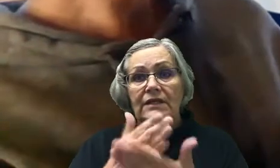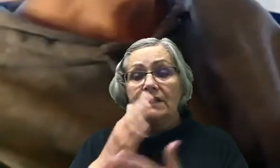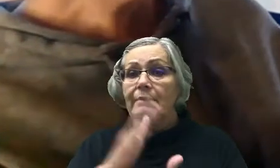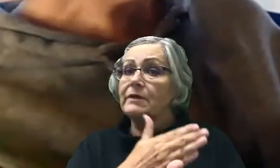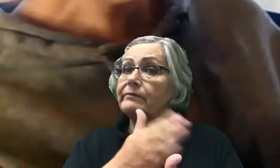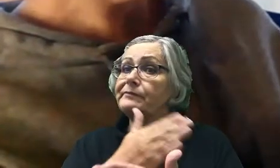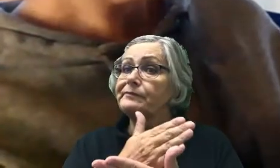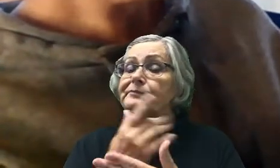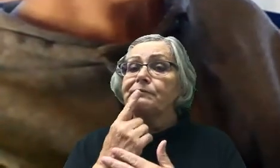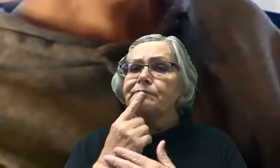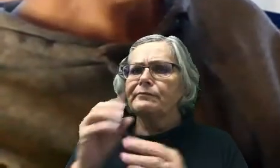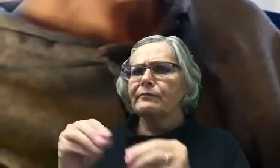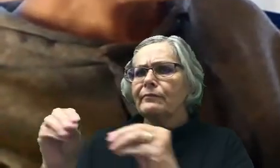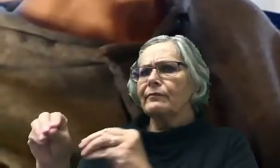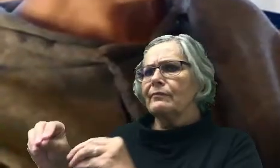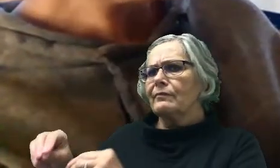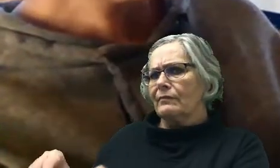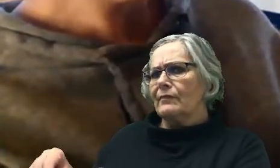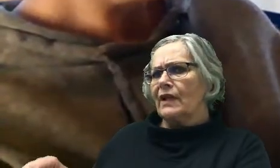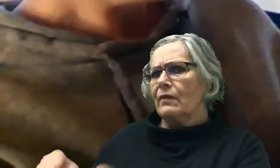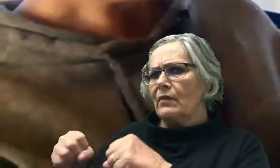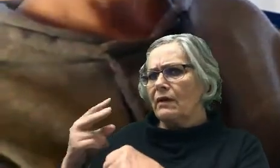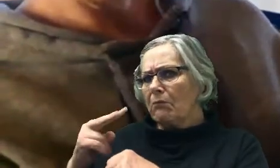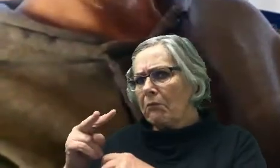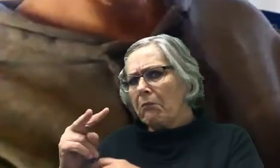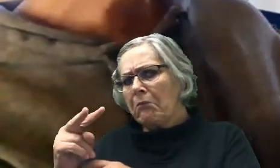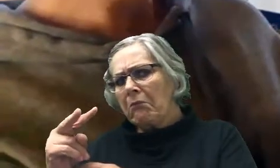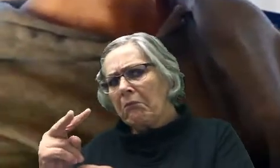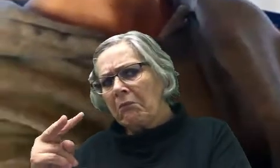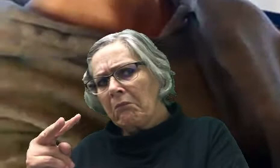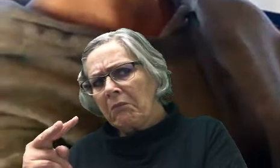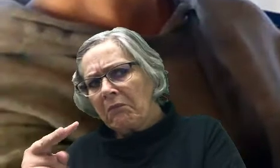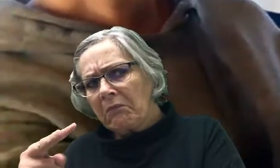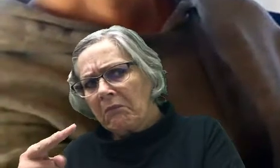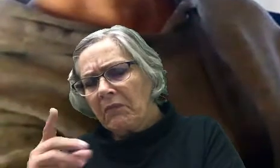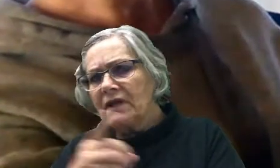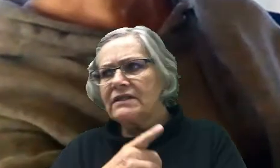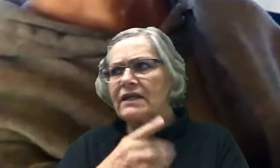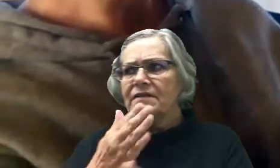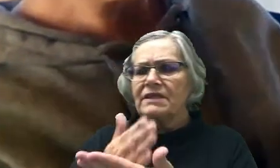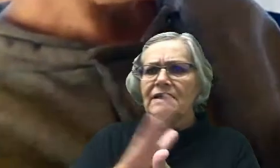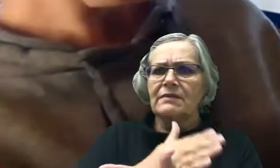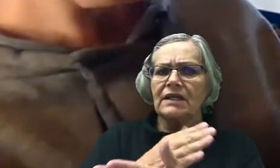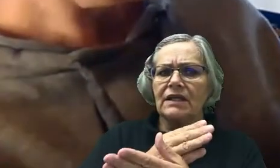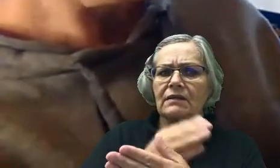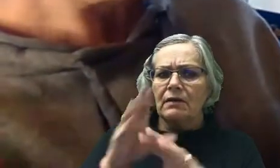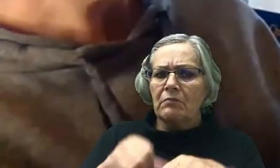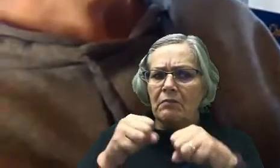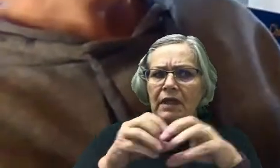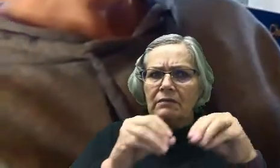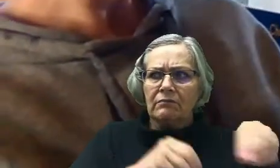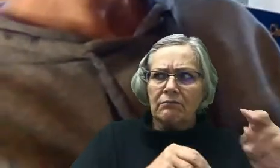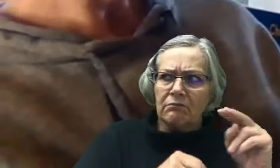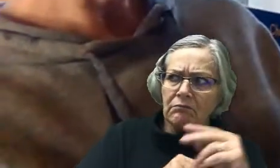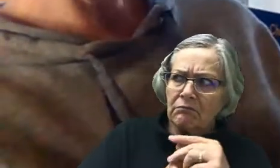Clayton stopped humming. He put down his pile of blankets, and he peered around the corner. Desmond stopped singing. He put down